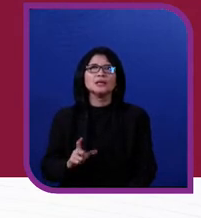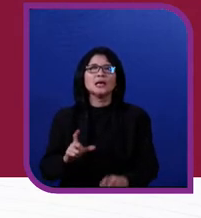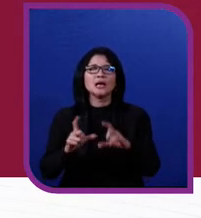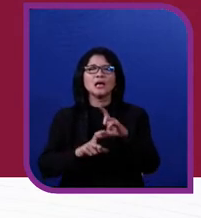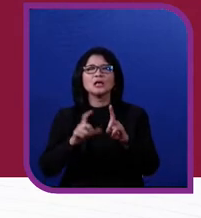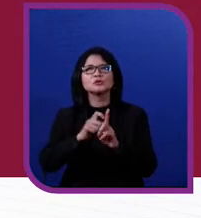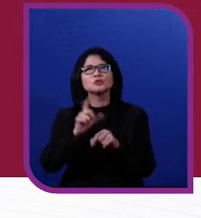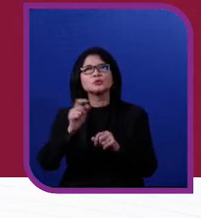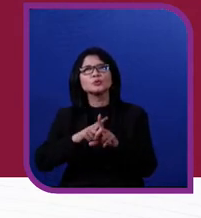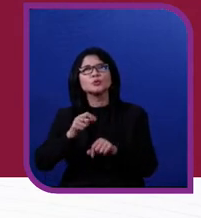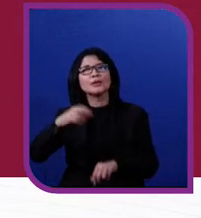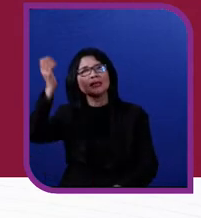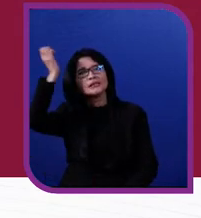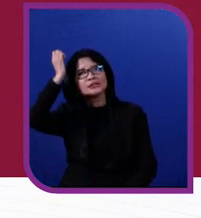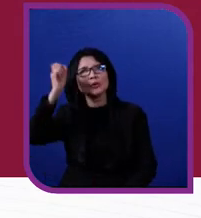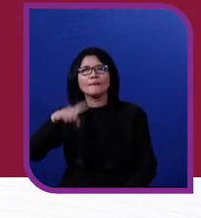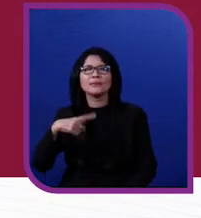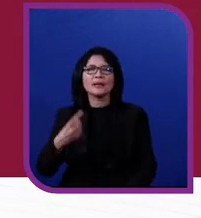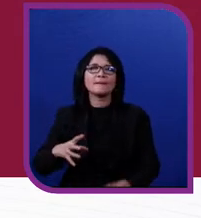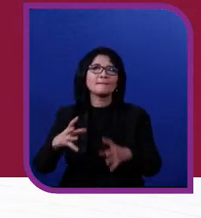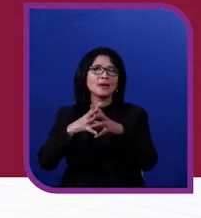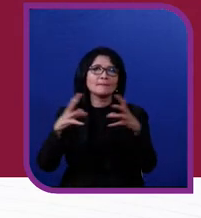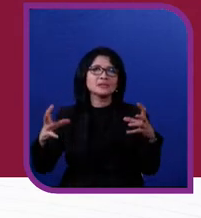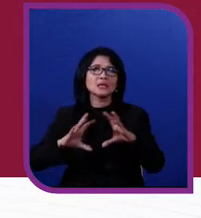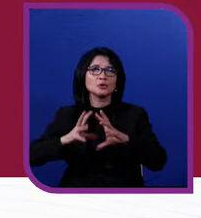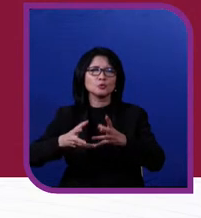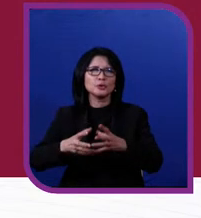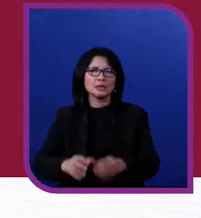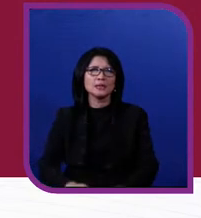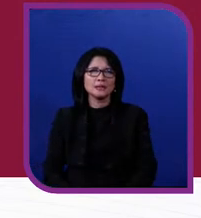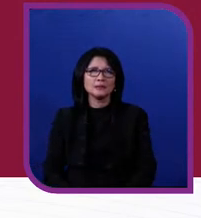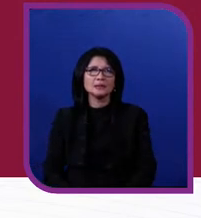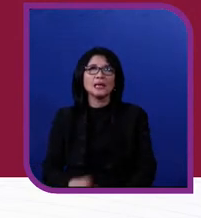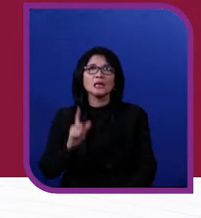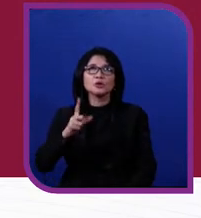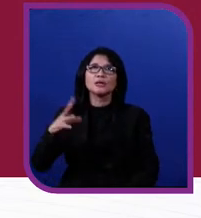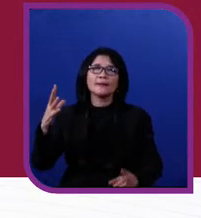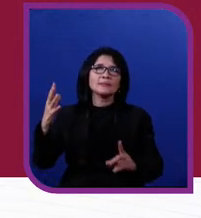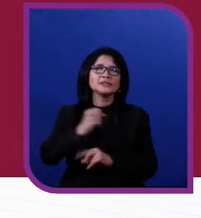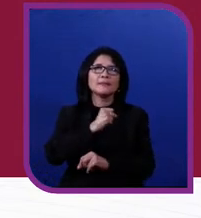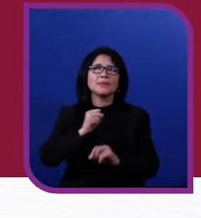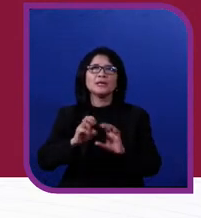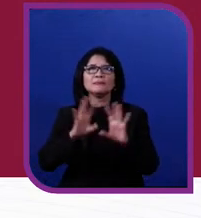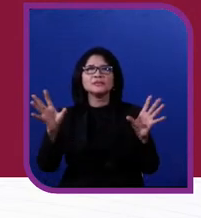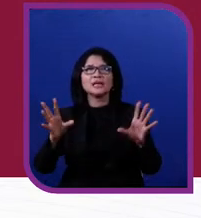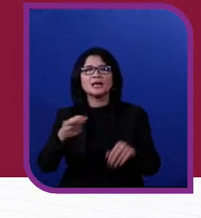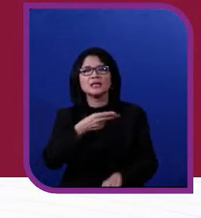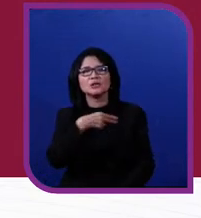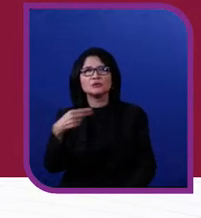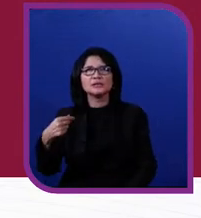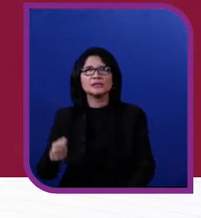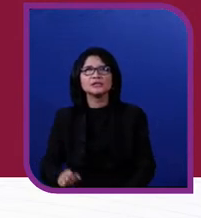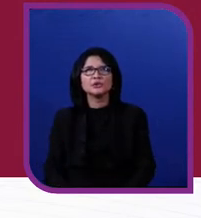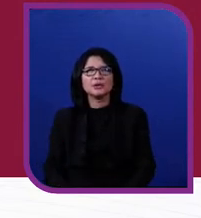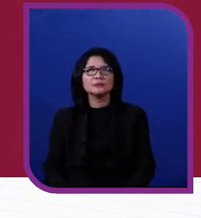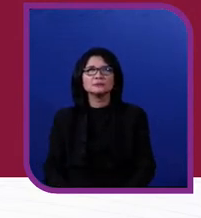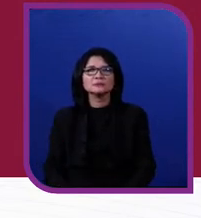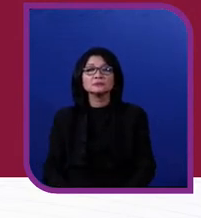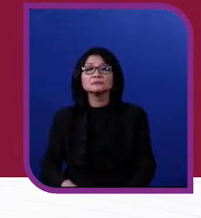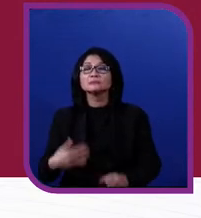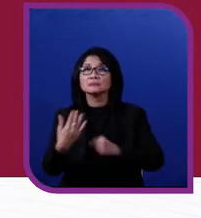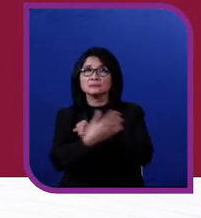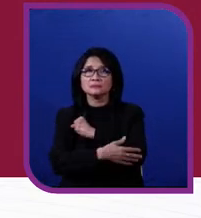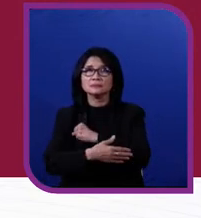a big achievement of Indonesia solidway many country Who want to isu Green Suco